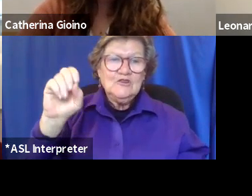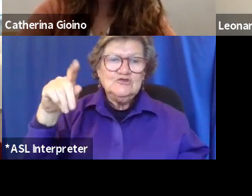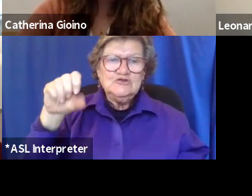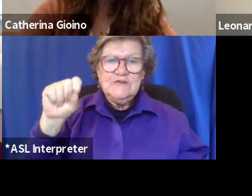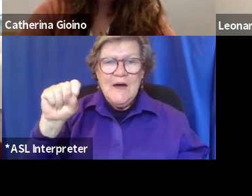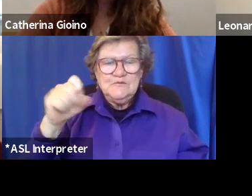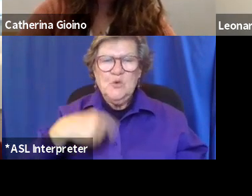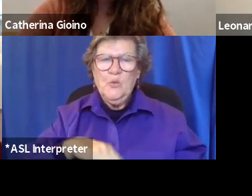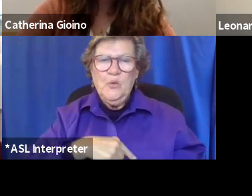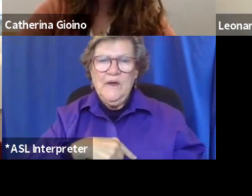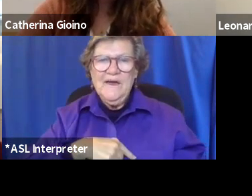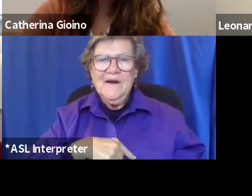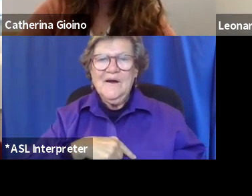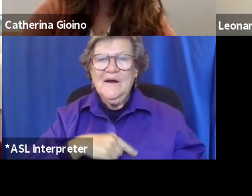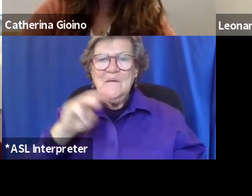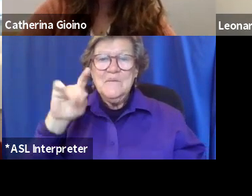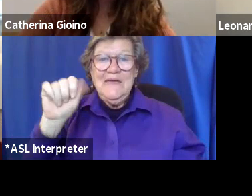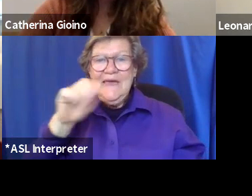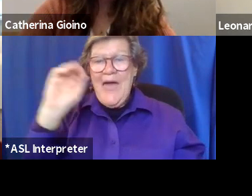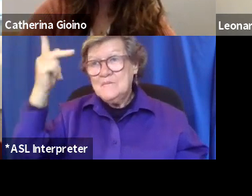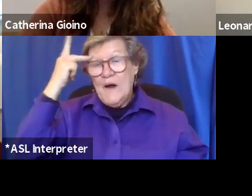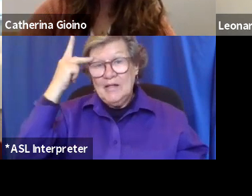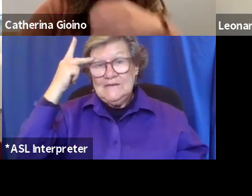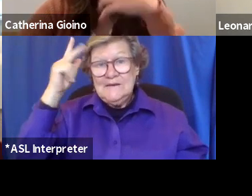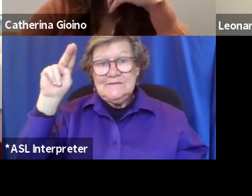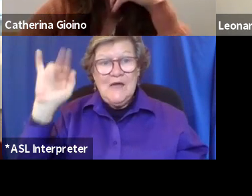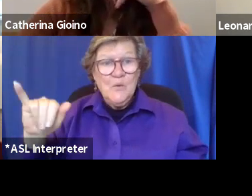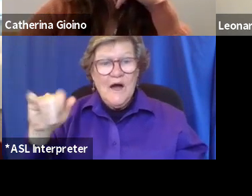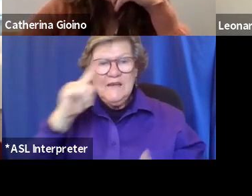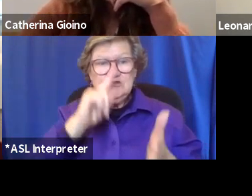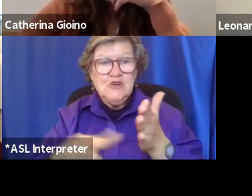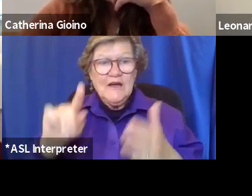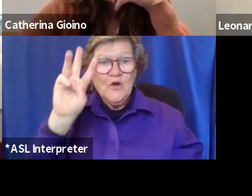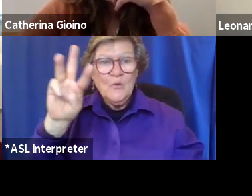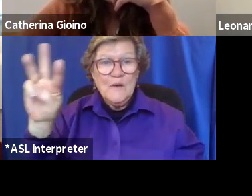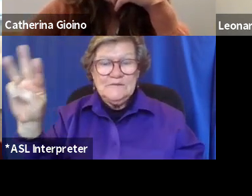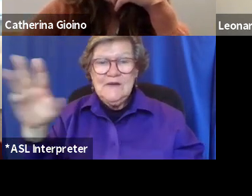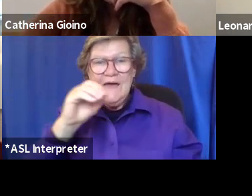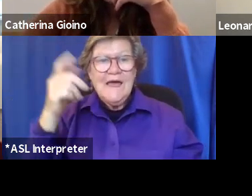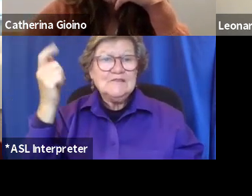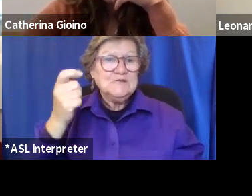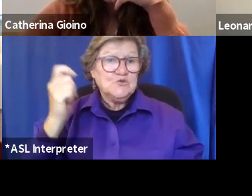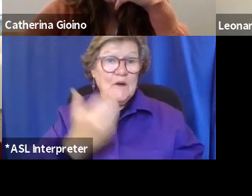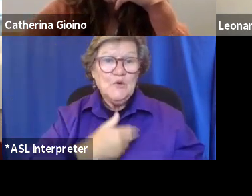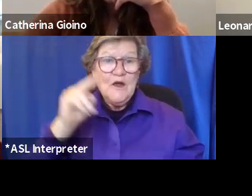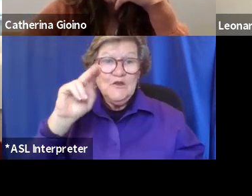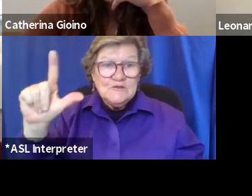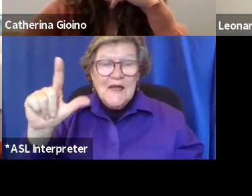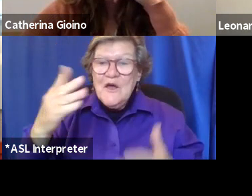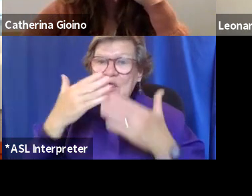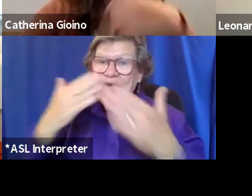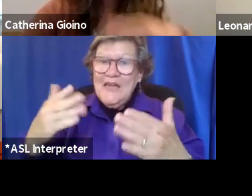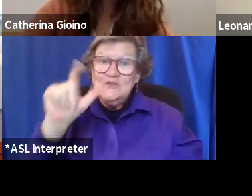seen. So on behalf of Schneps Media and PoliticsNY.com, check out our website, subscribe to our newsletter. Thank you, candidates. Thank you to the